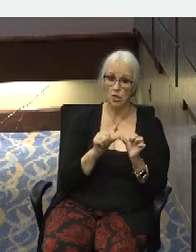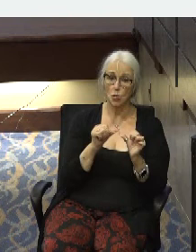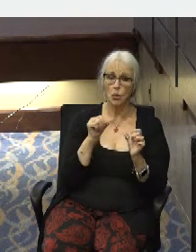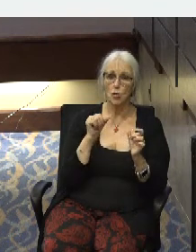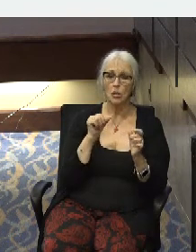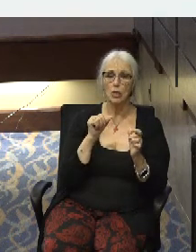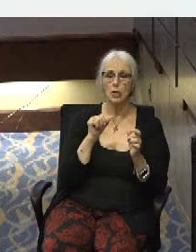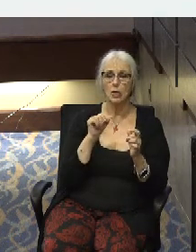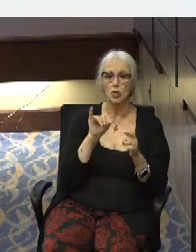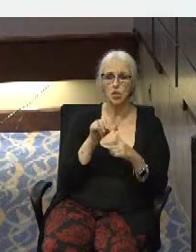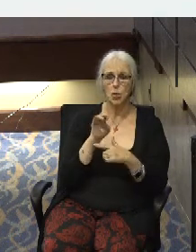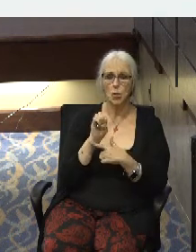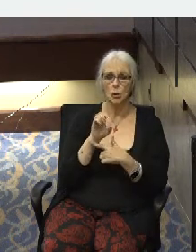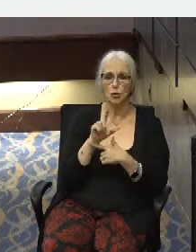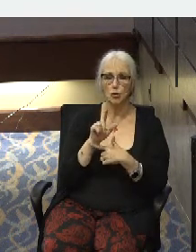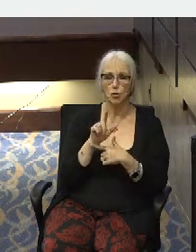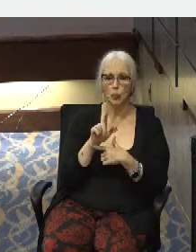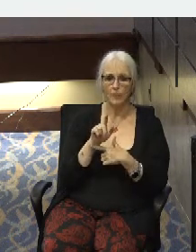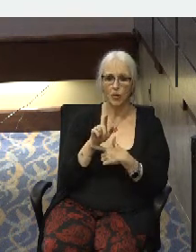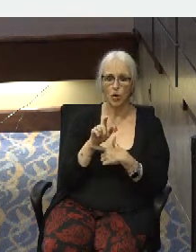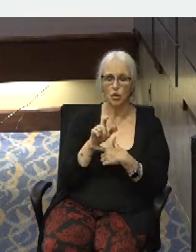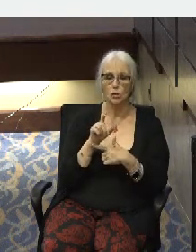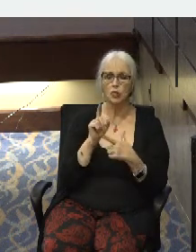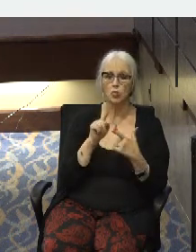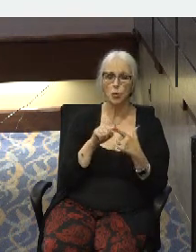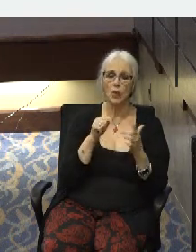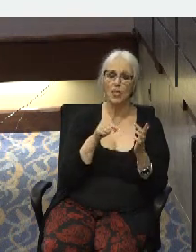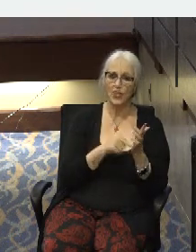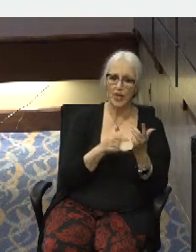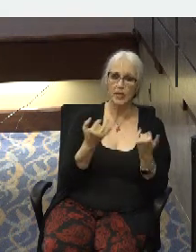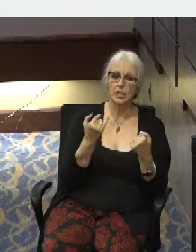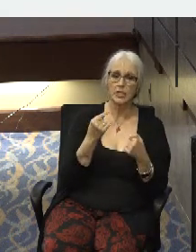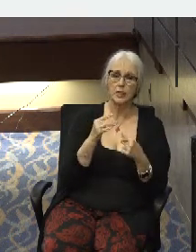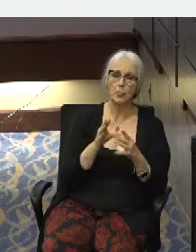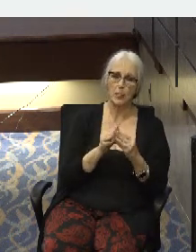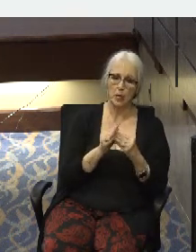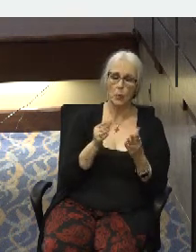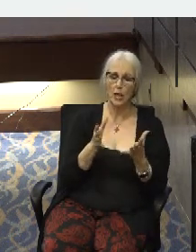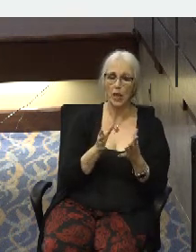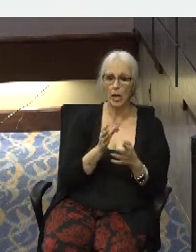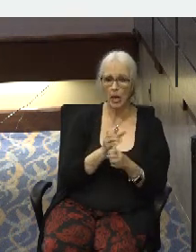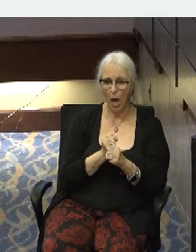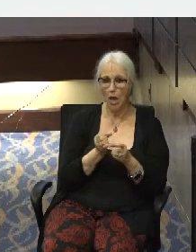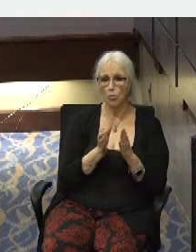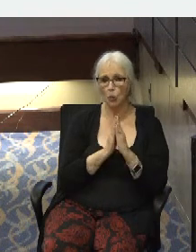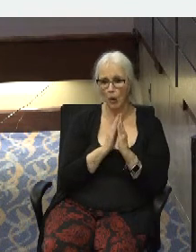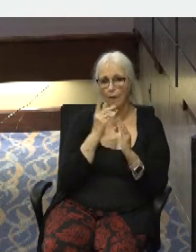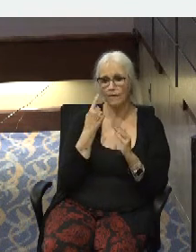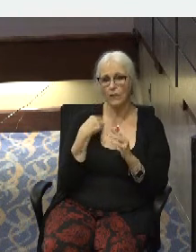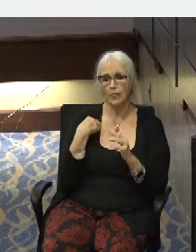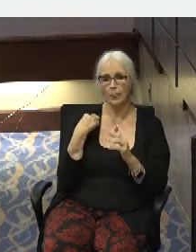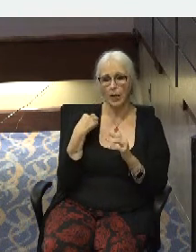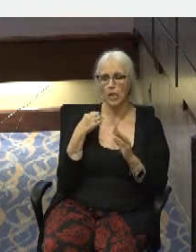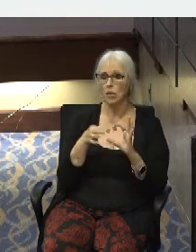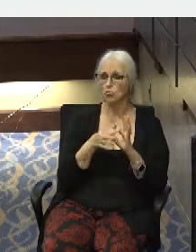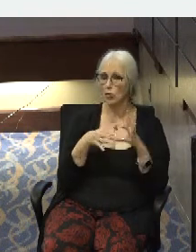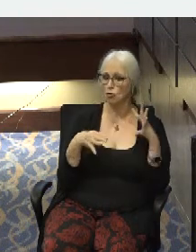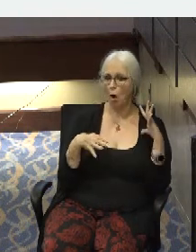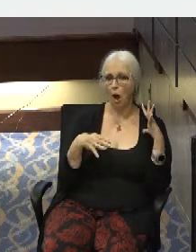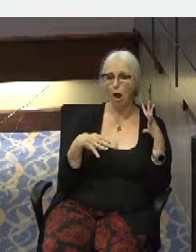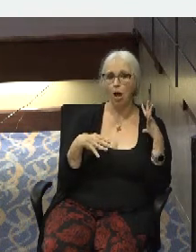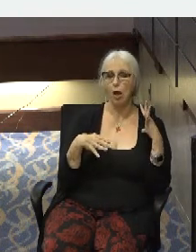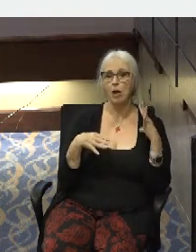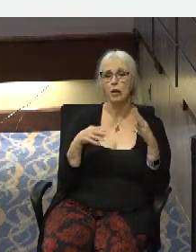during the June 21st meeting to this meeting. We have received a request from the applicant to withdraw